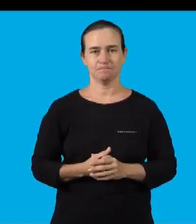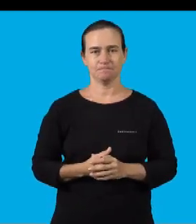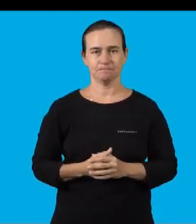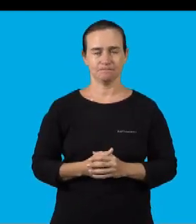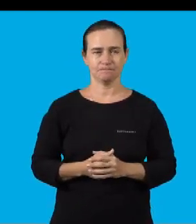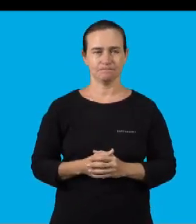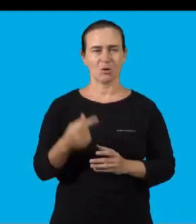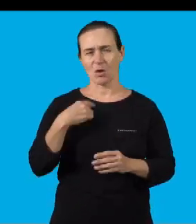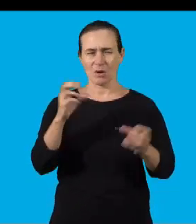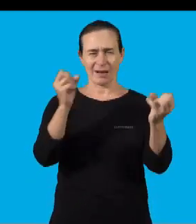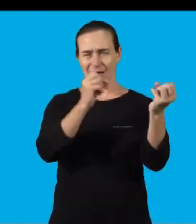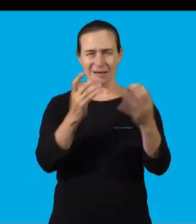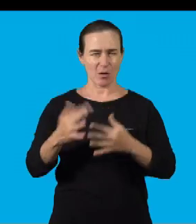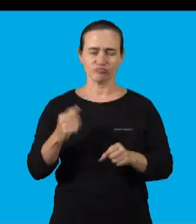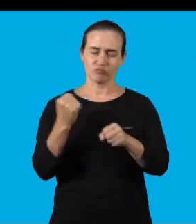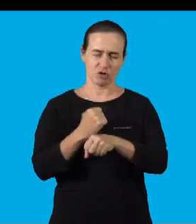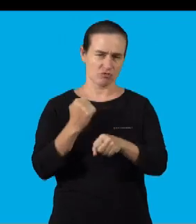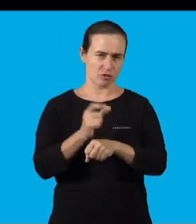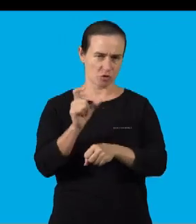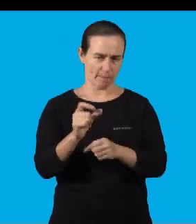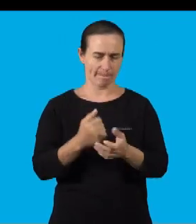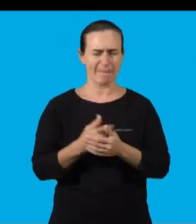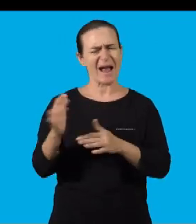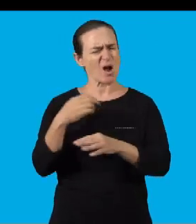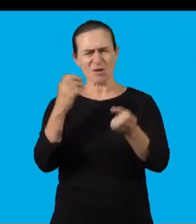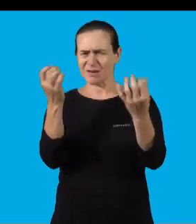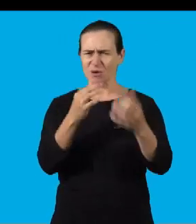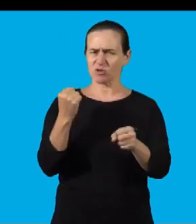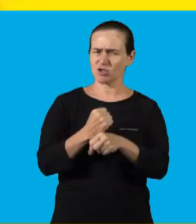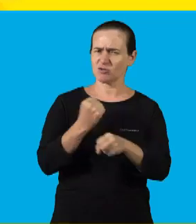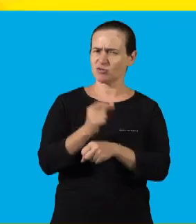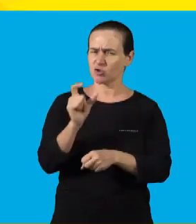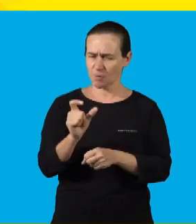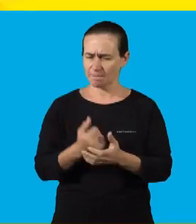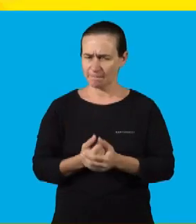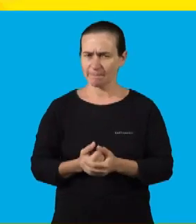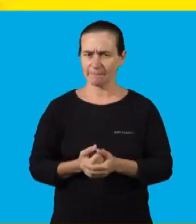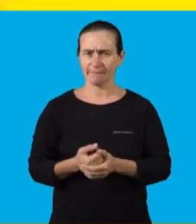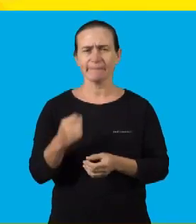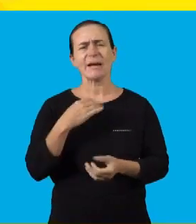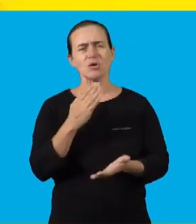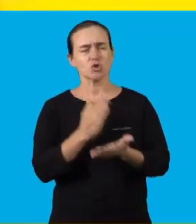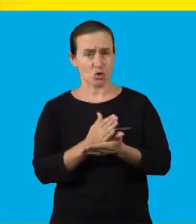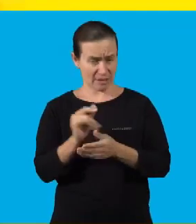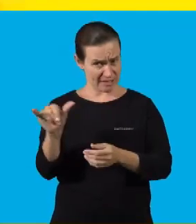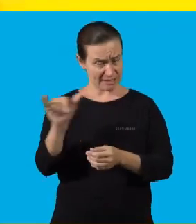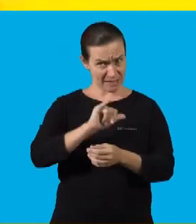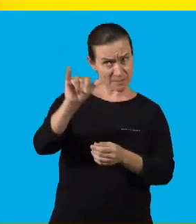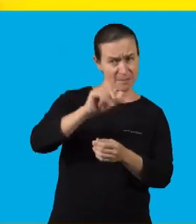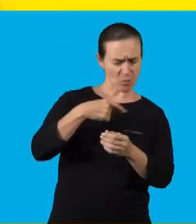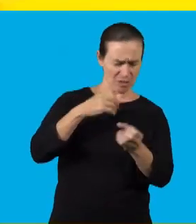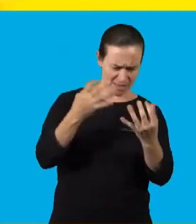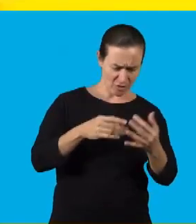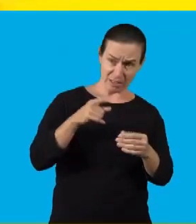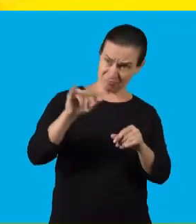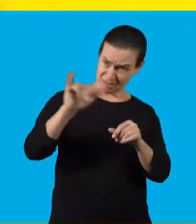there. So we are going to just calculate the general term the way we know how to calculate the general term, and we just need to make sure that it is the same as